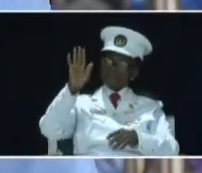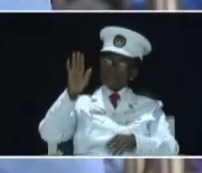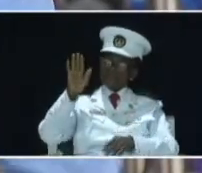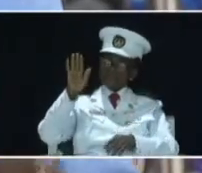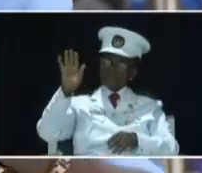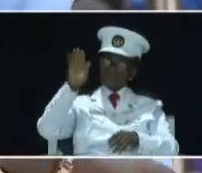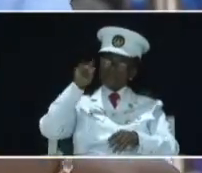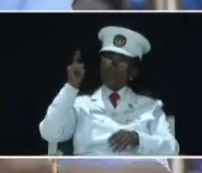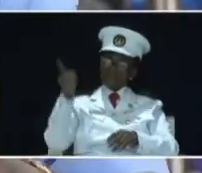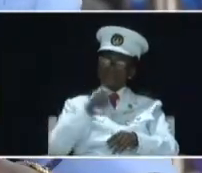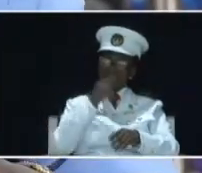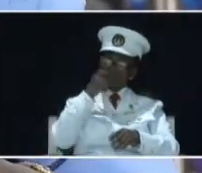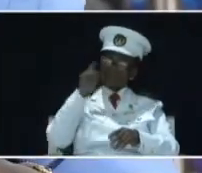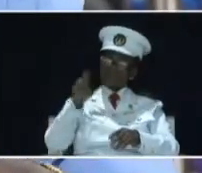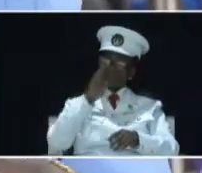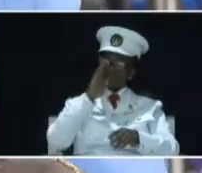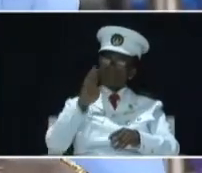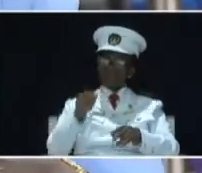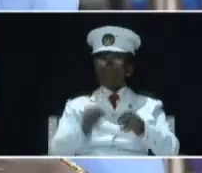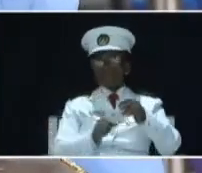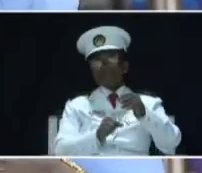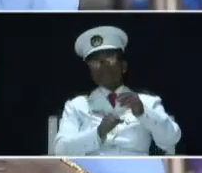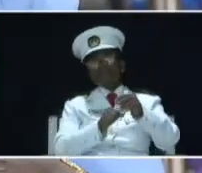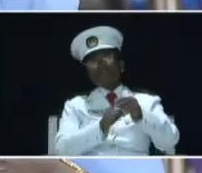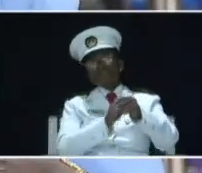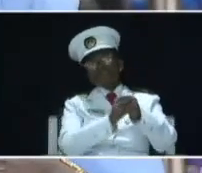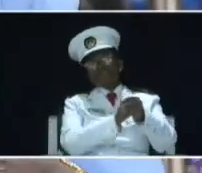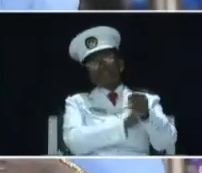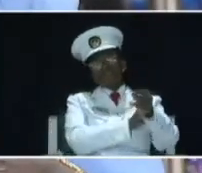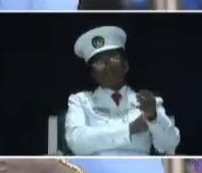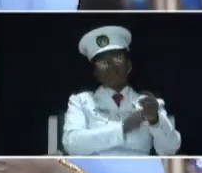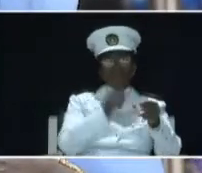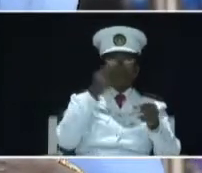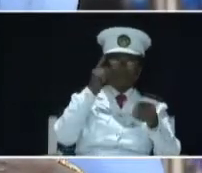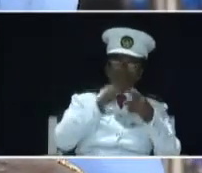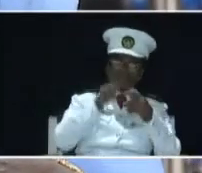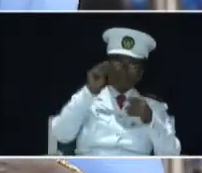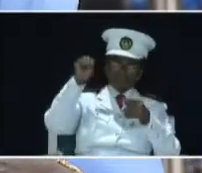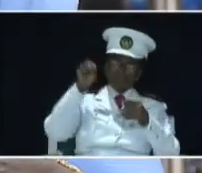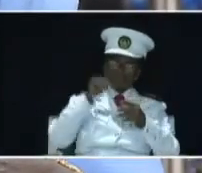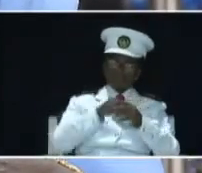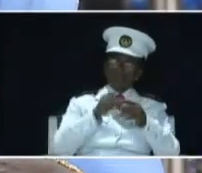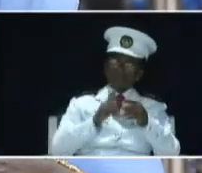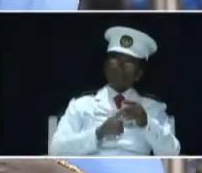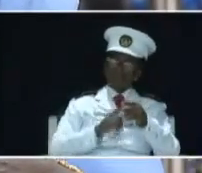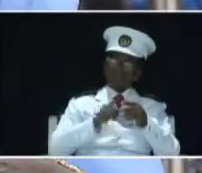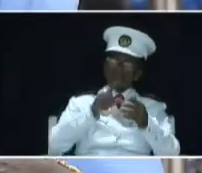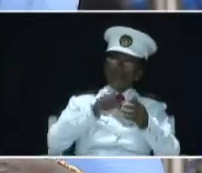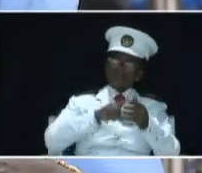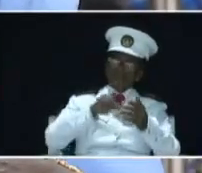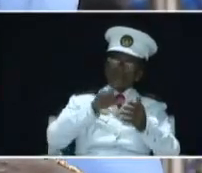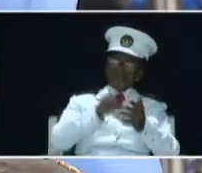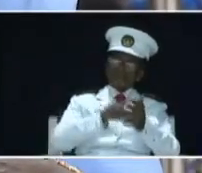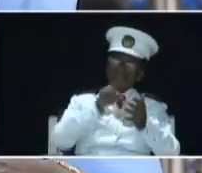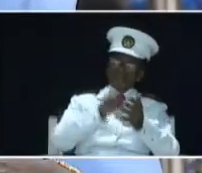to him. In Luke chapter 7, from verse 2 to 10,